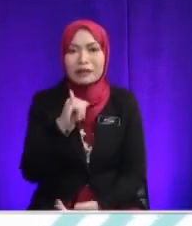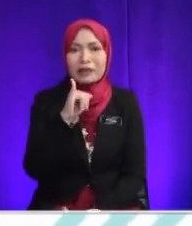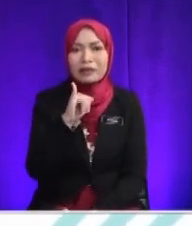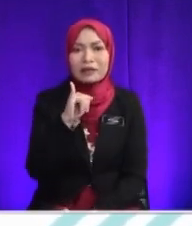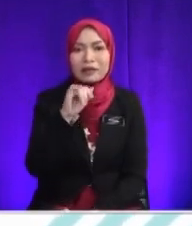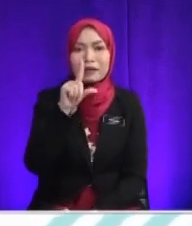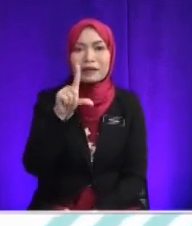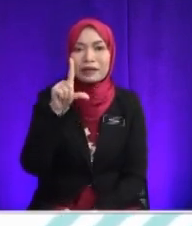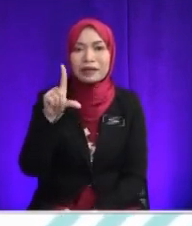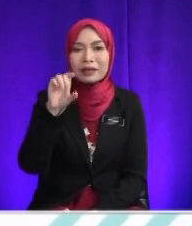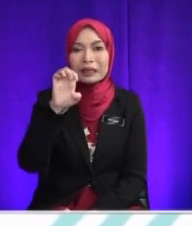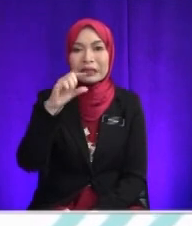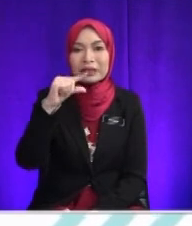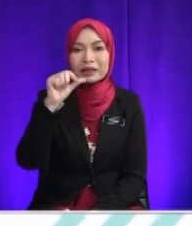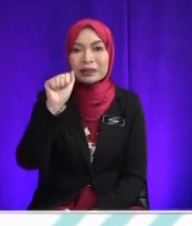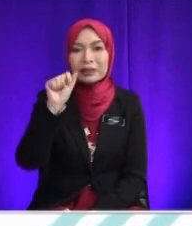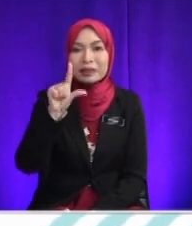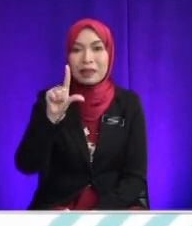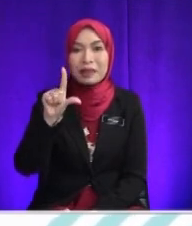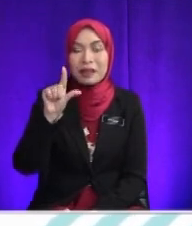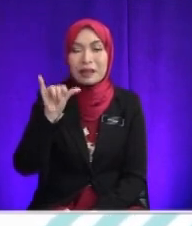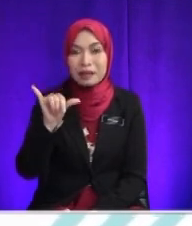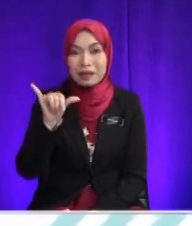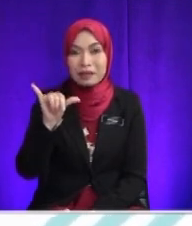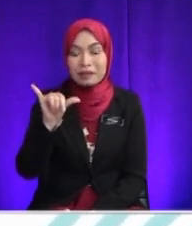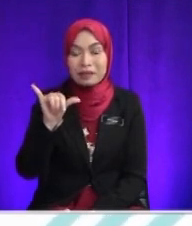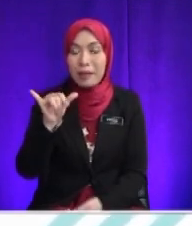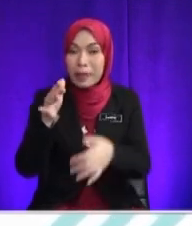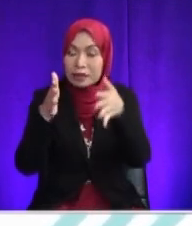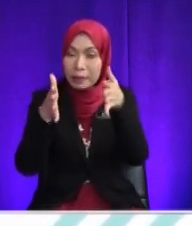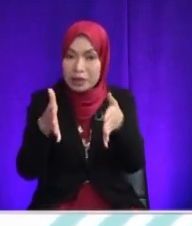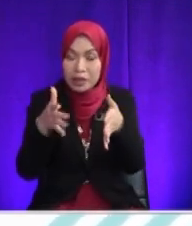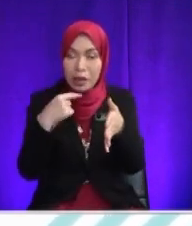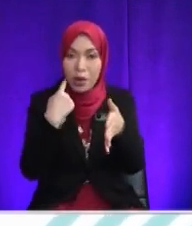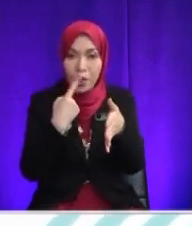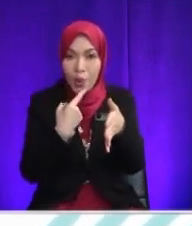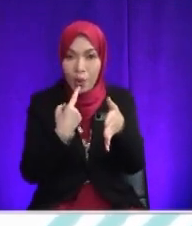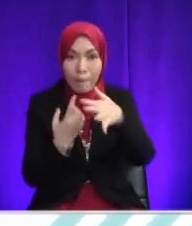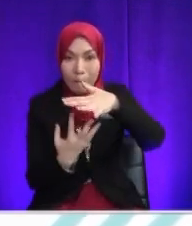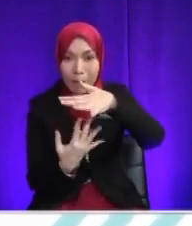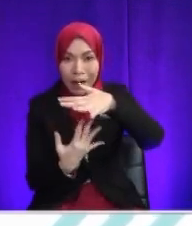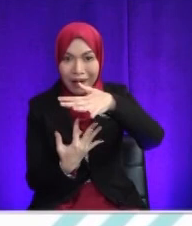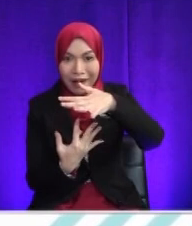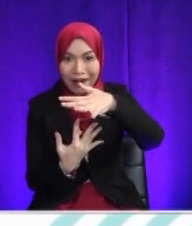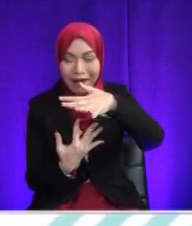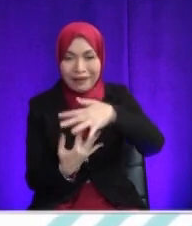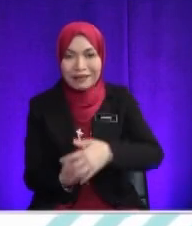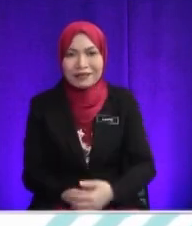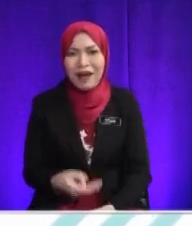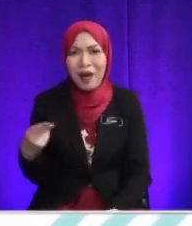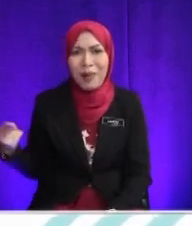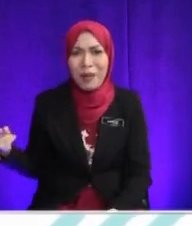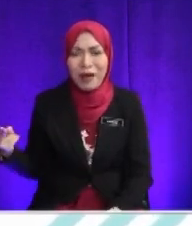Arsonist is a person who starts a fire on purpose and illegally. Ooh, starts a fire on purpose. Yes.